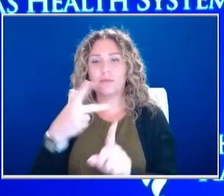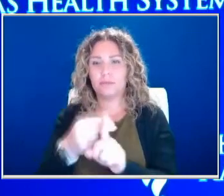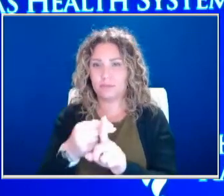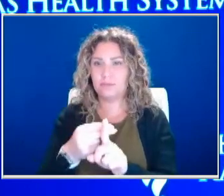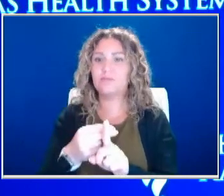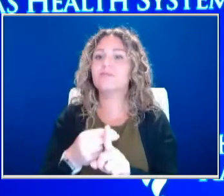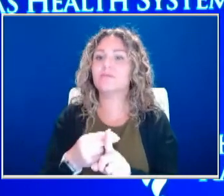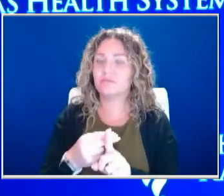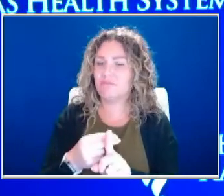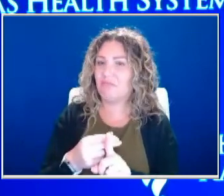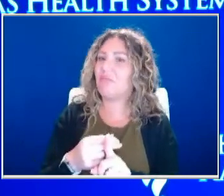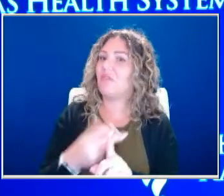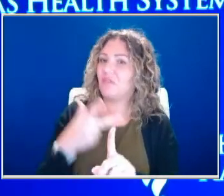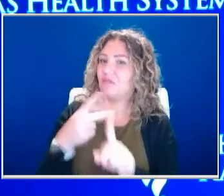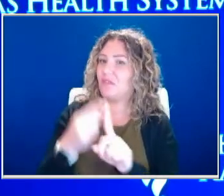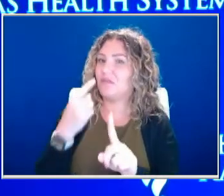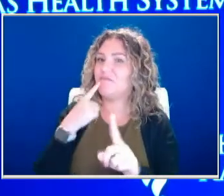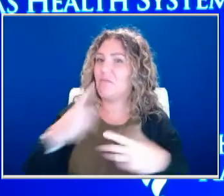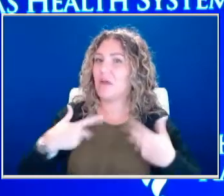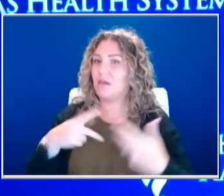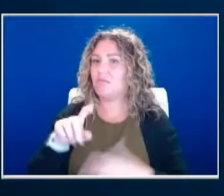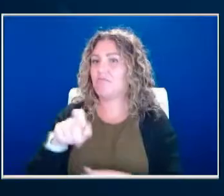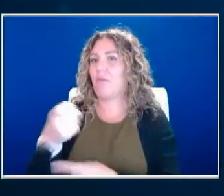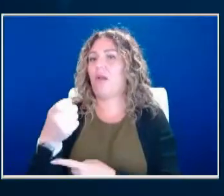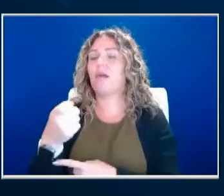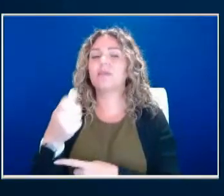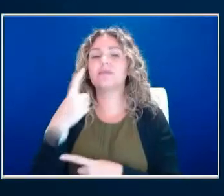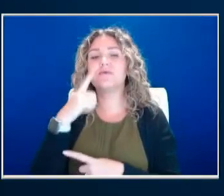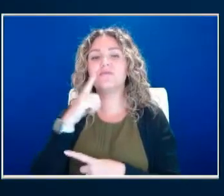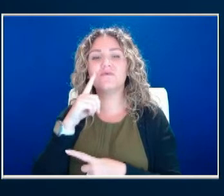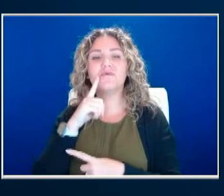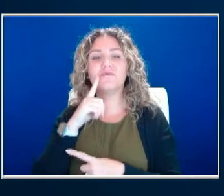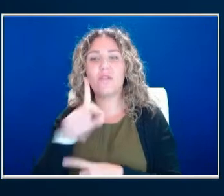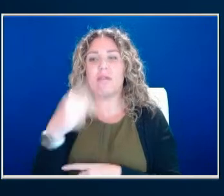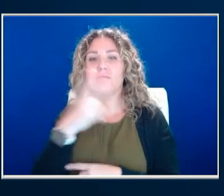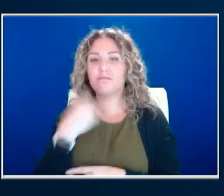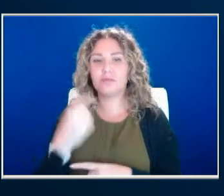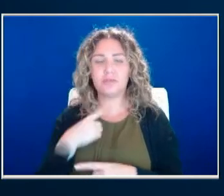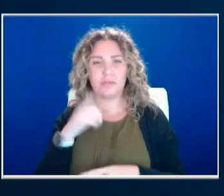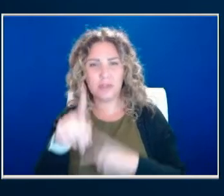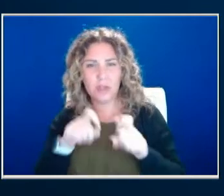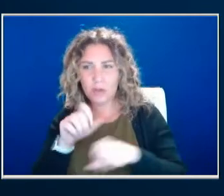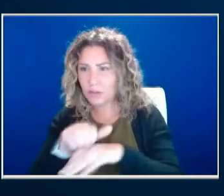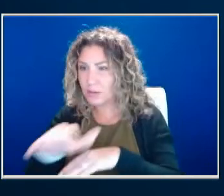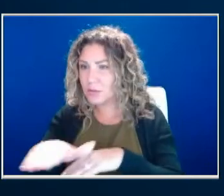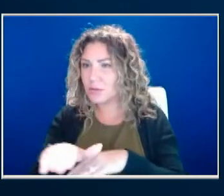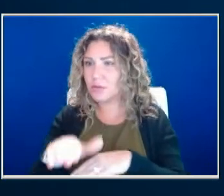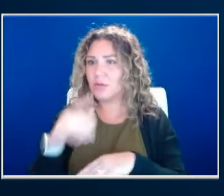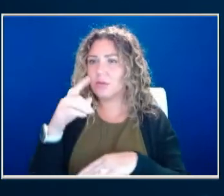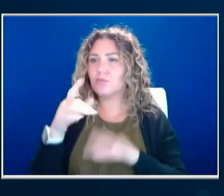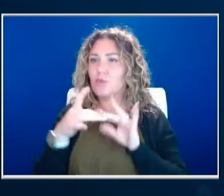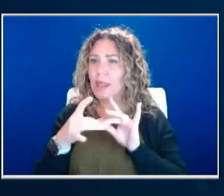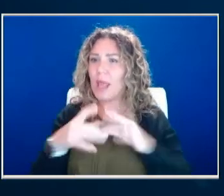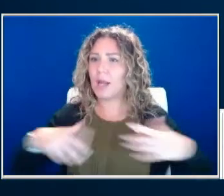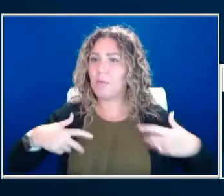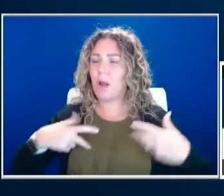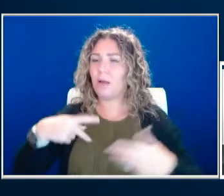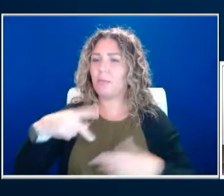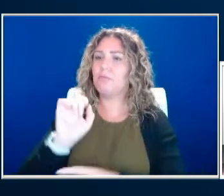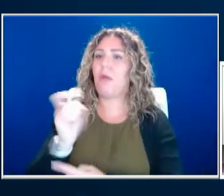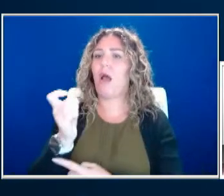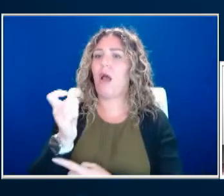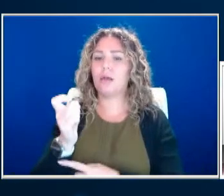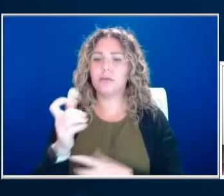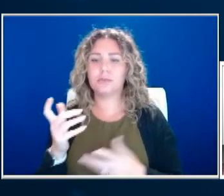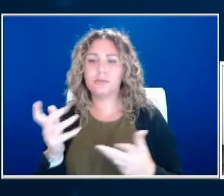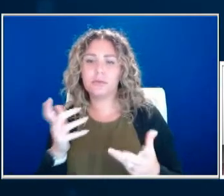JYNNEOS vaccine to those at-risk populations. Okay, I think this question's come through for you before as far as monkeypox goes, but is